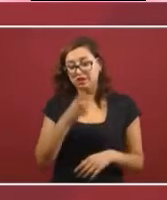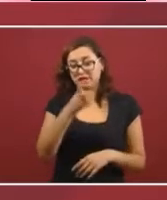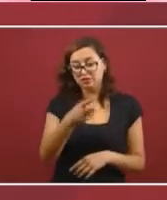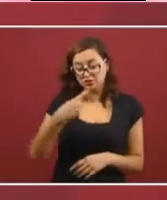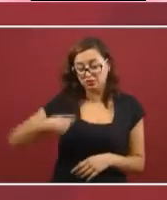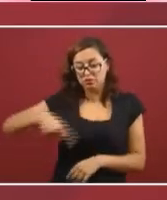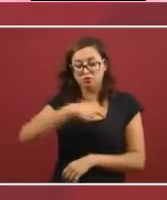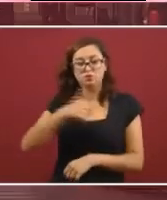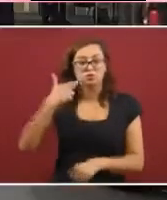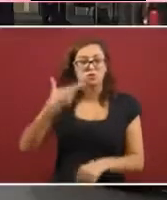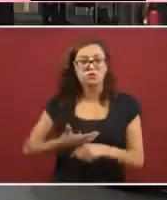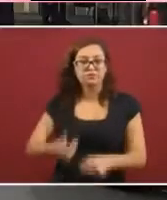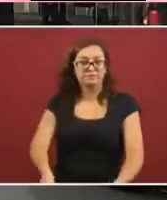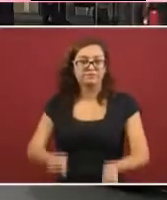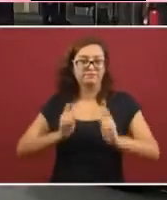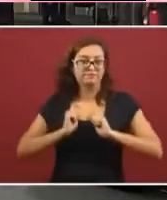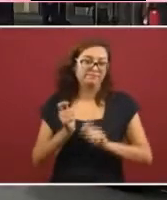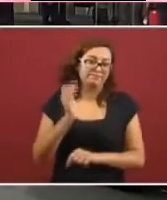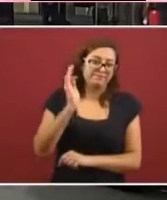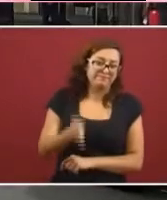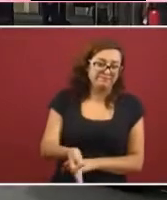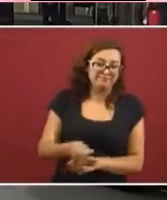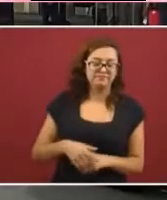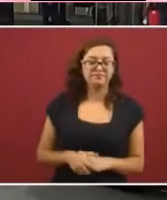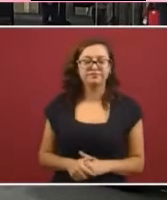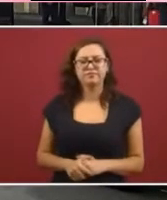That's why we assume this responsibility.